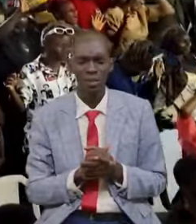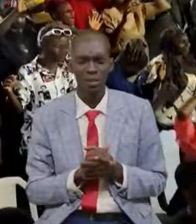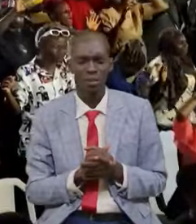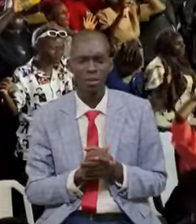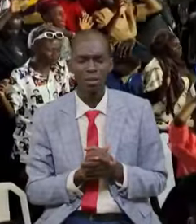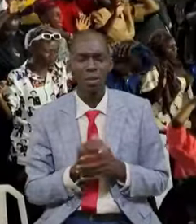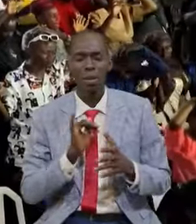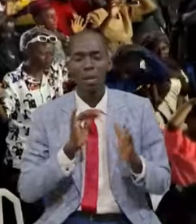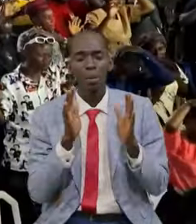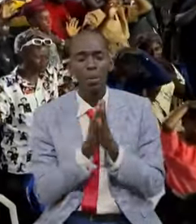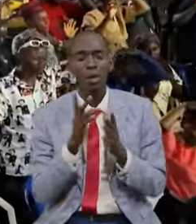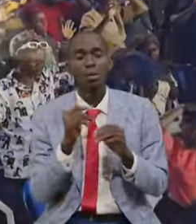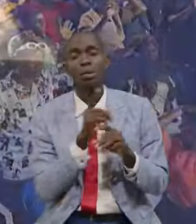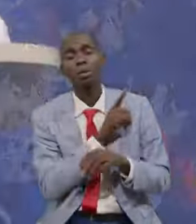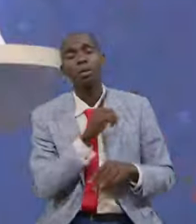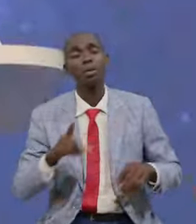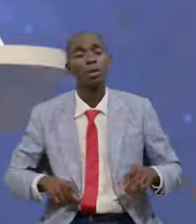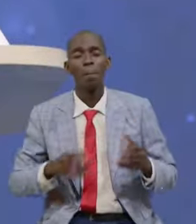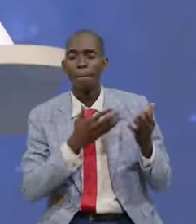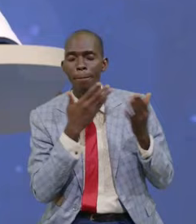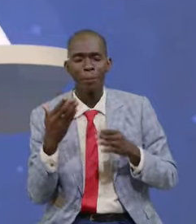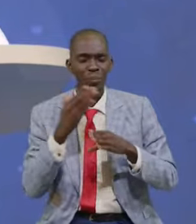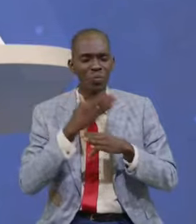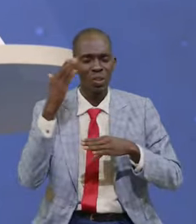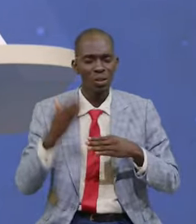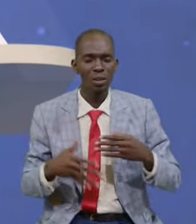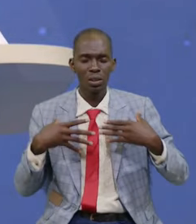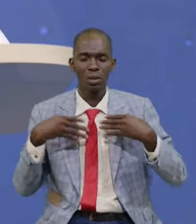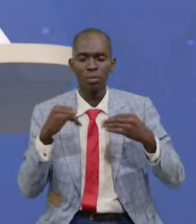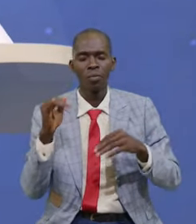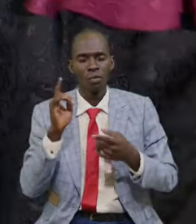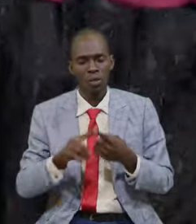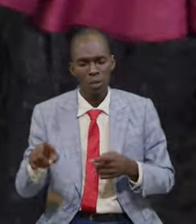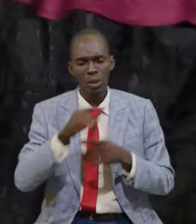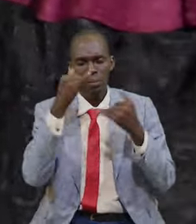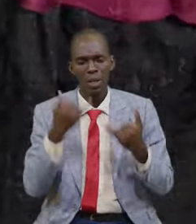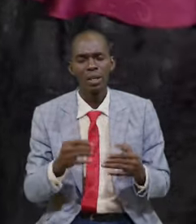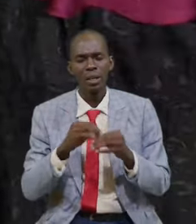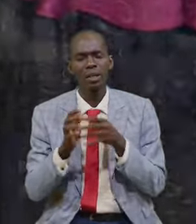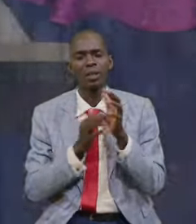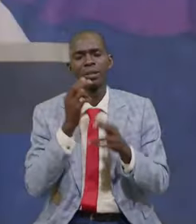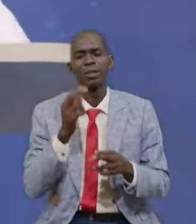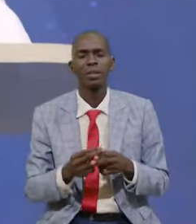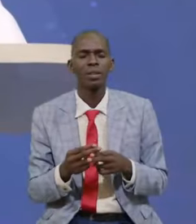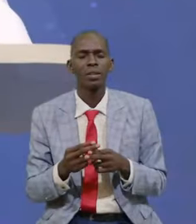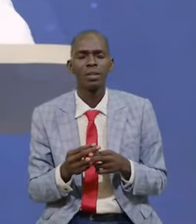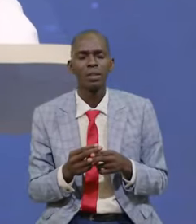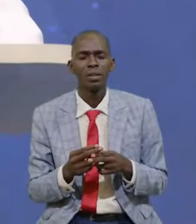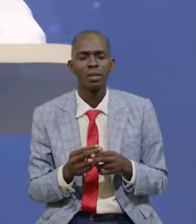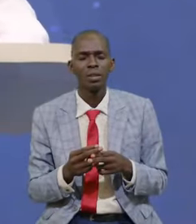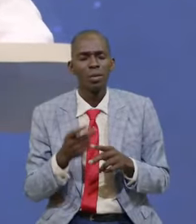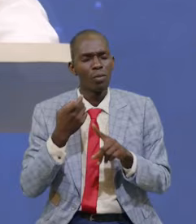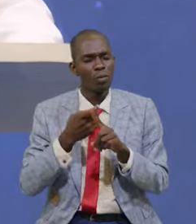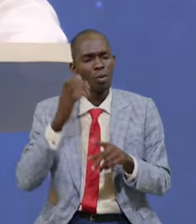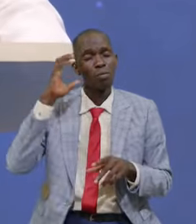I pray the Lord bring total healing unto you right now. From insanity, you